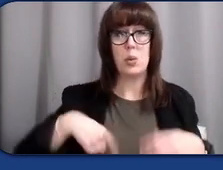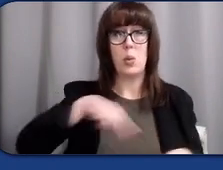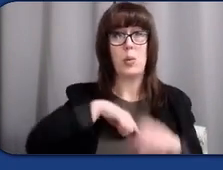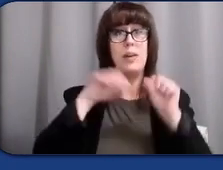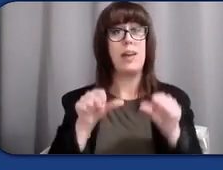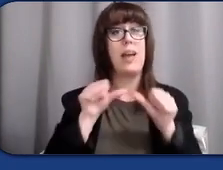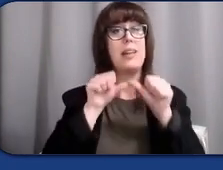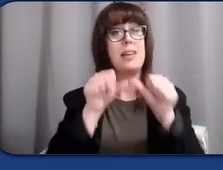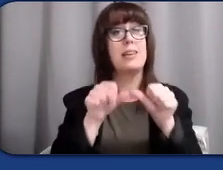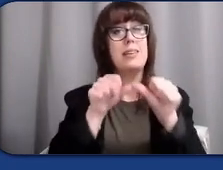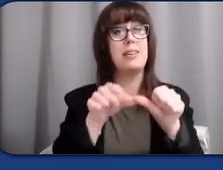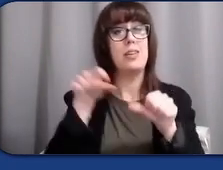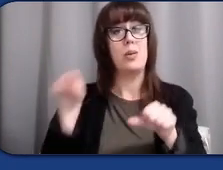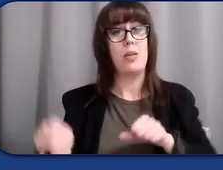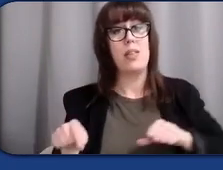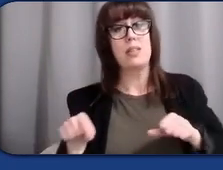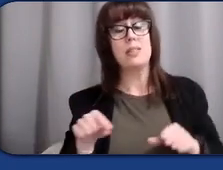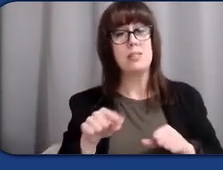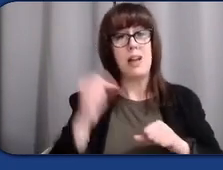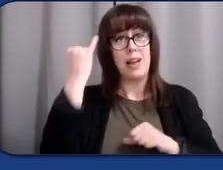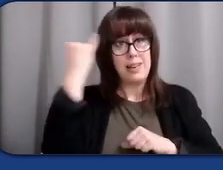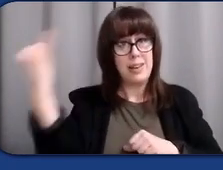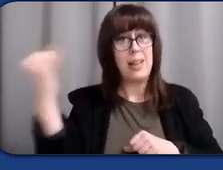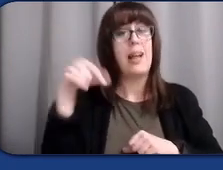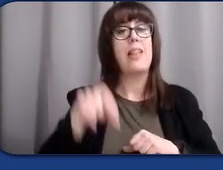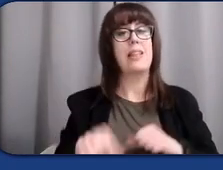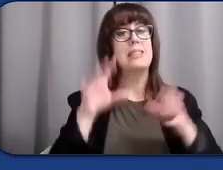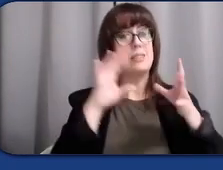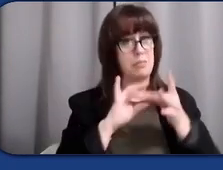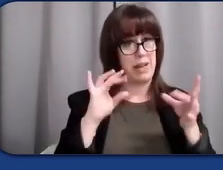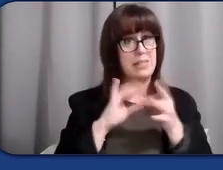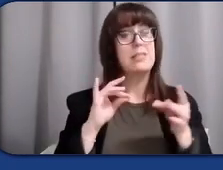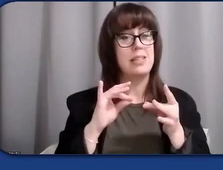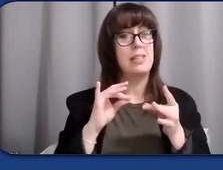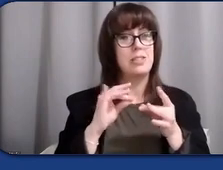to continue this message and to get it on film.